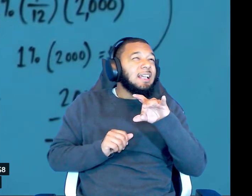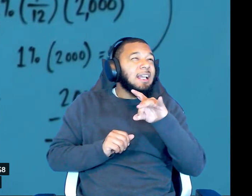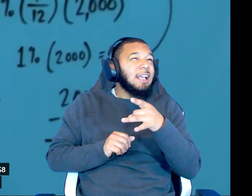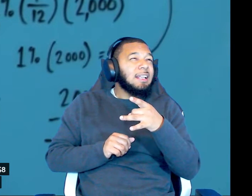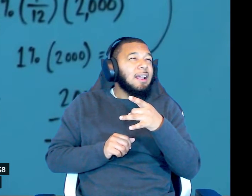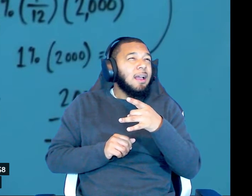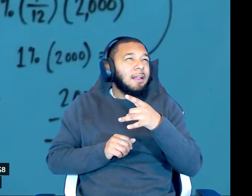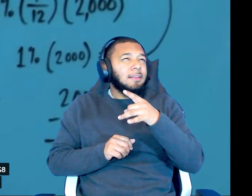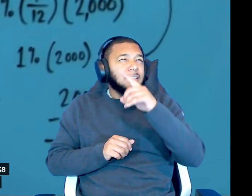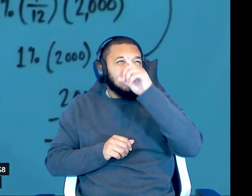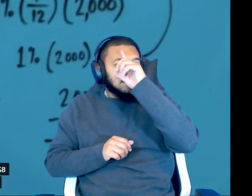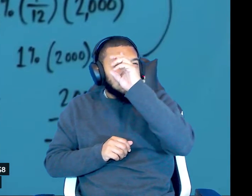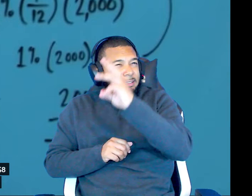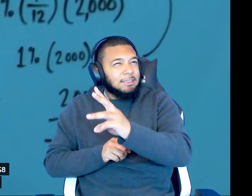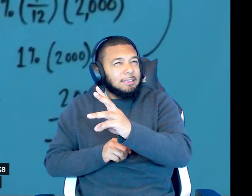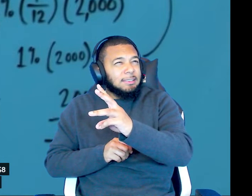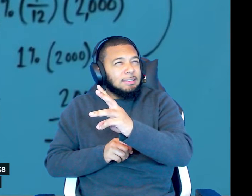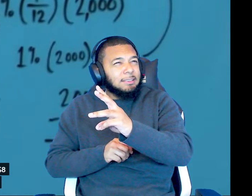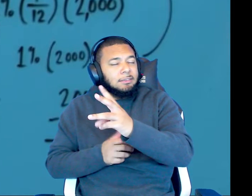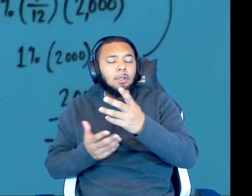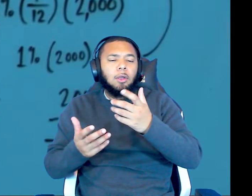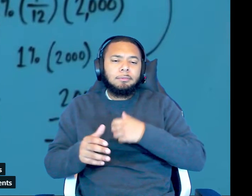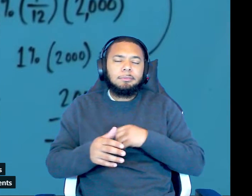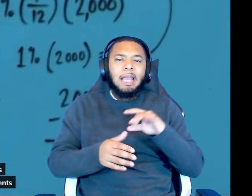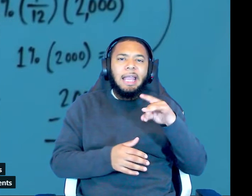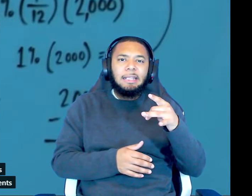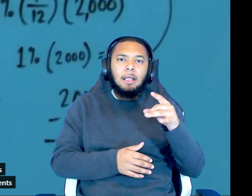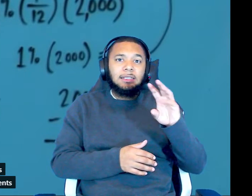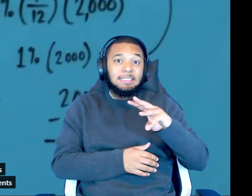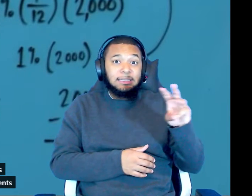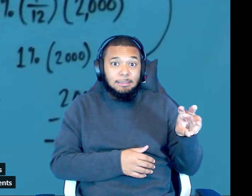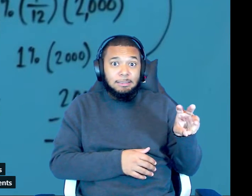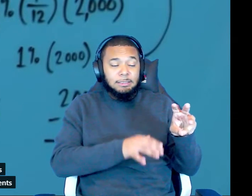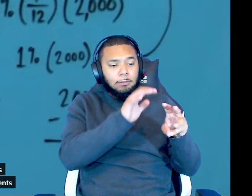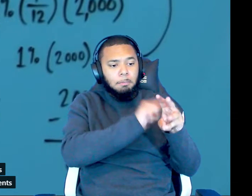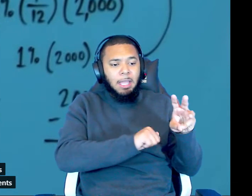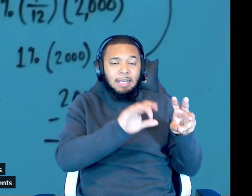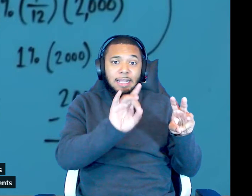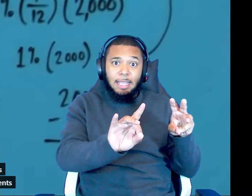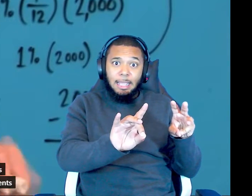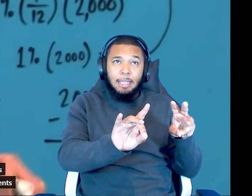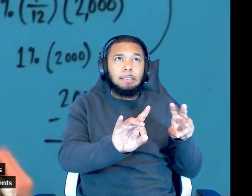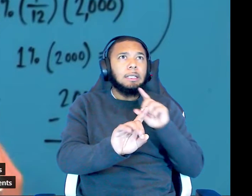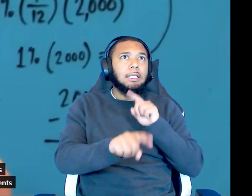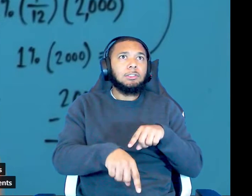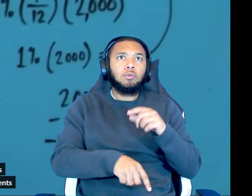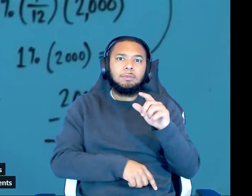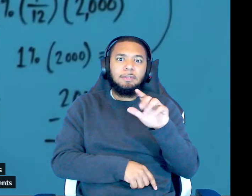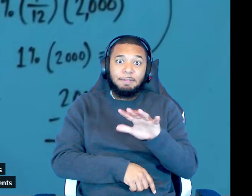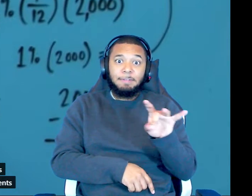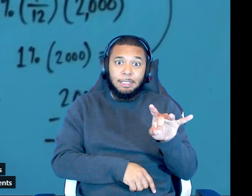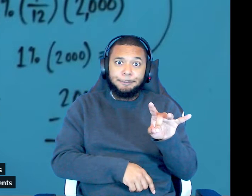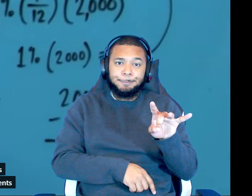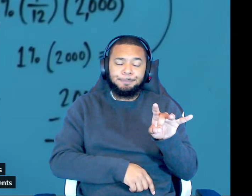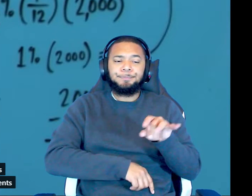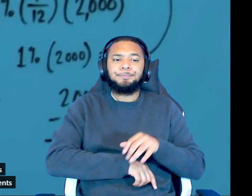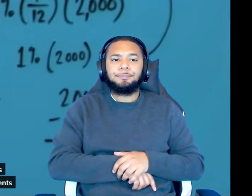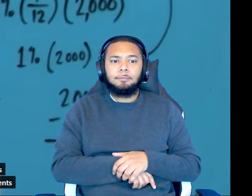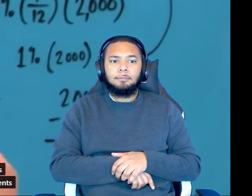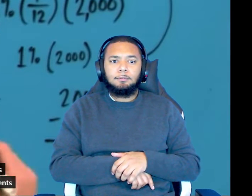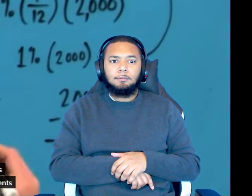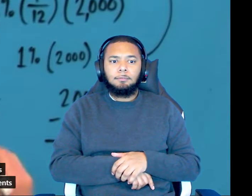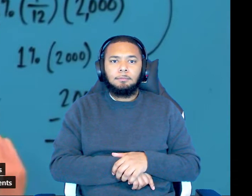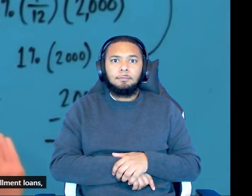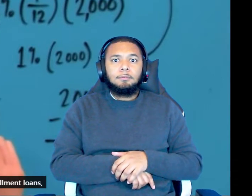$8.06, well, let's just do $8, and then we'll take the 6 cents off that. So 66 minus 8 gives us 58, but then we need to